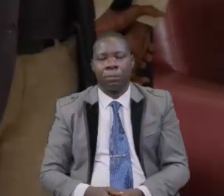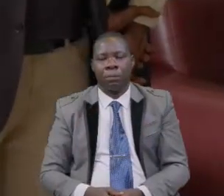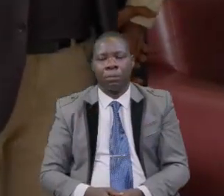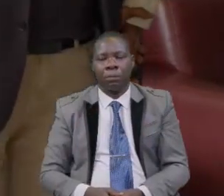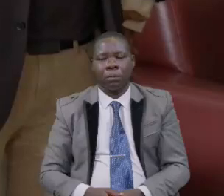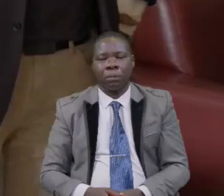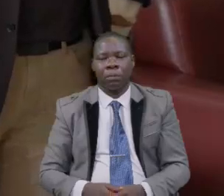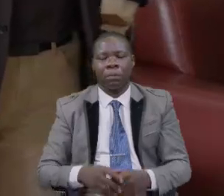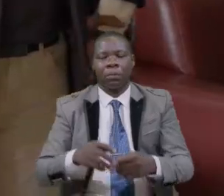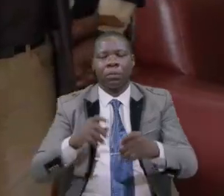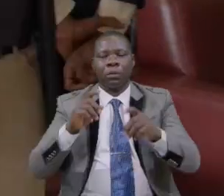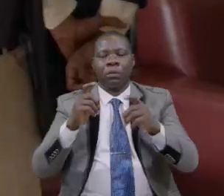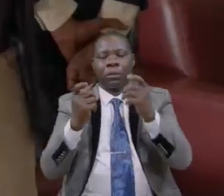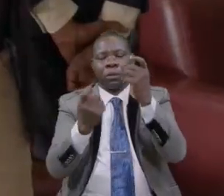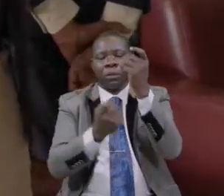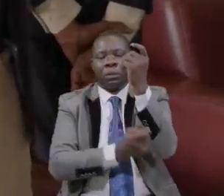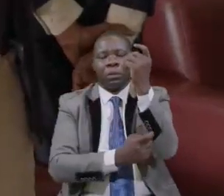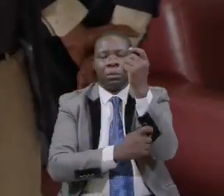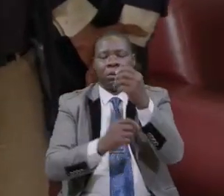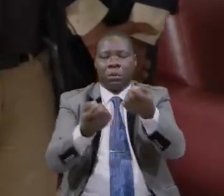Temptations come.